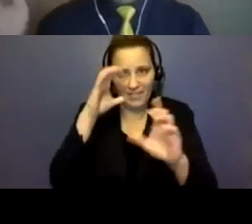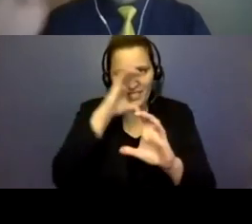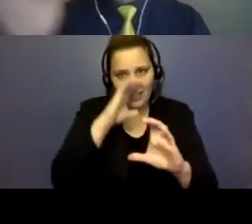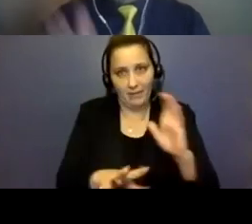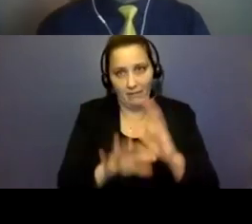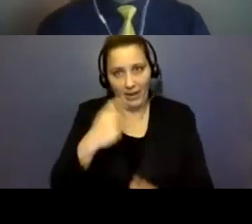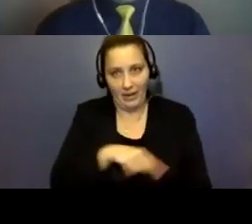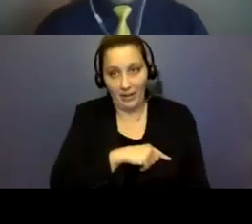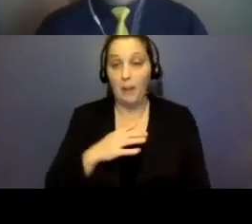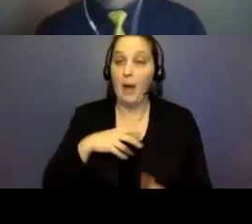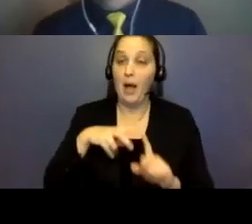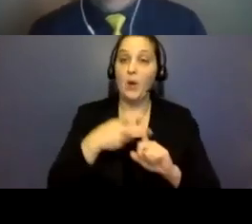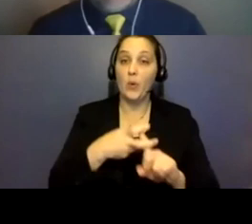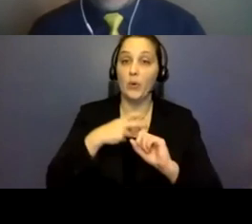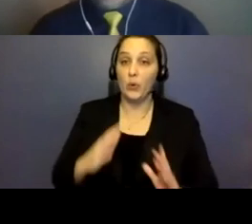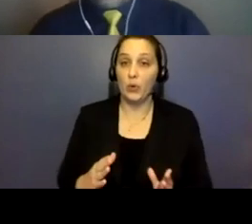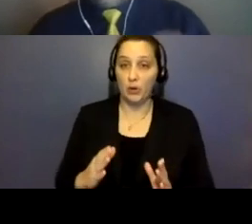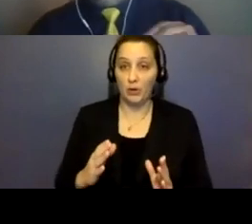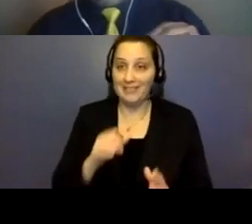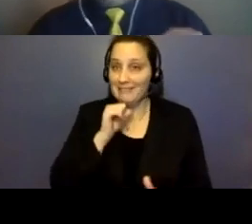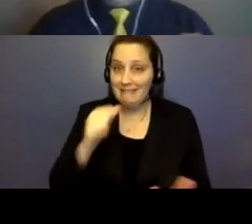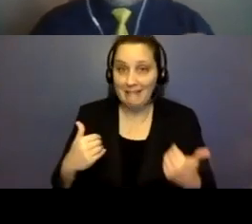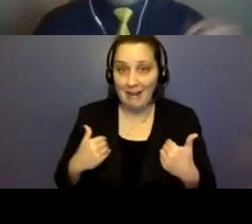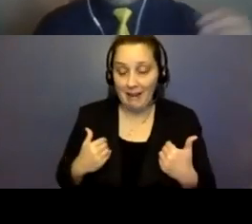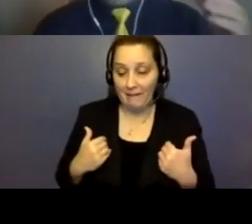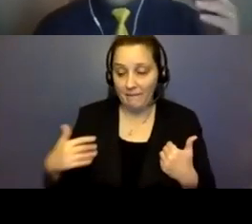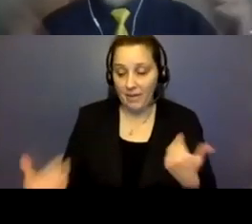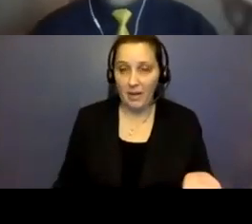my recruiters did not have the